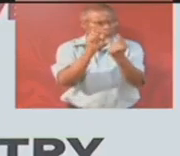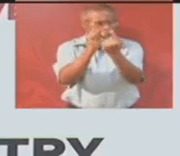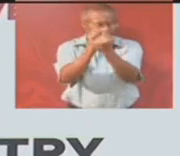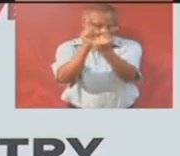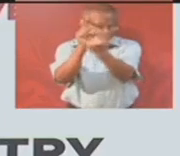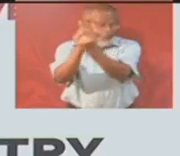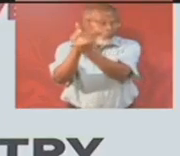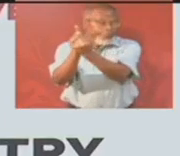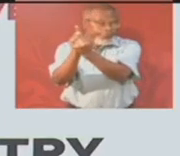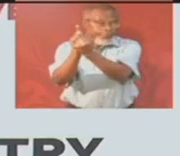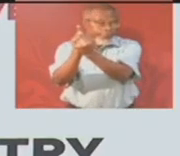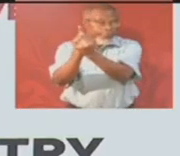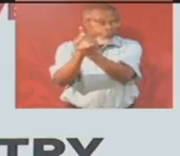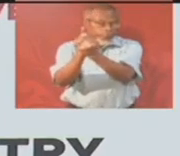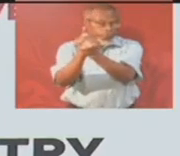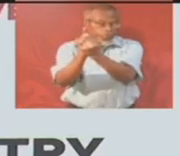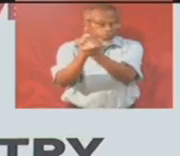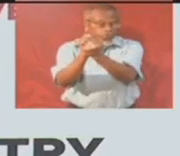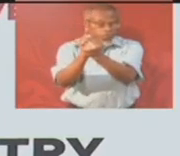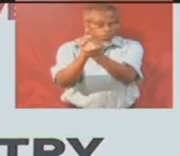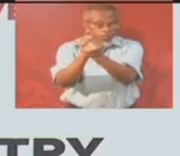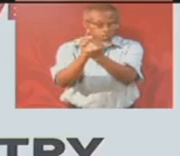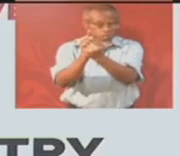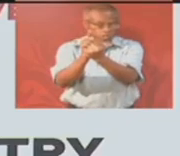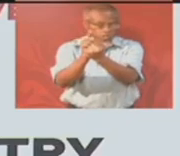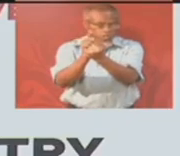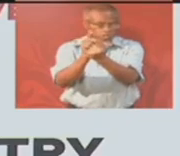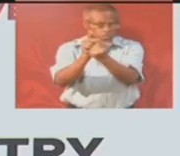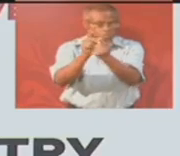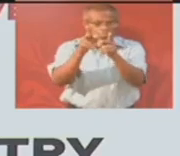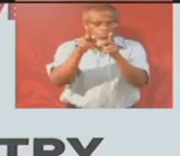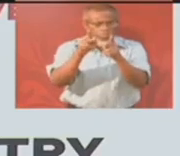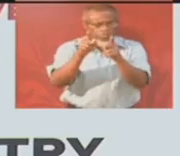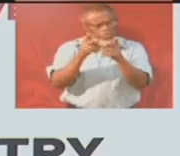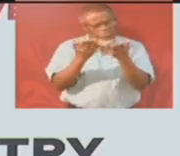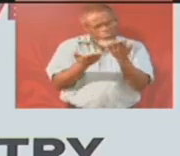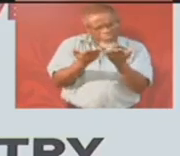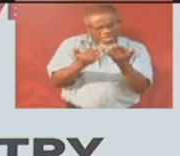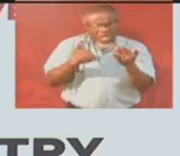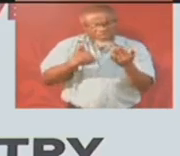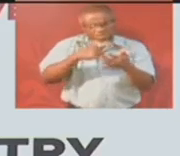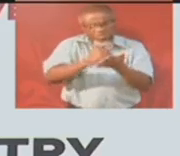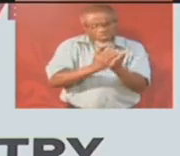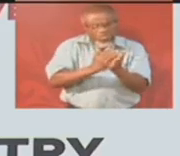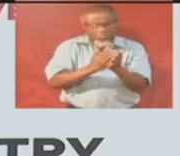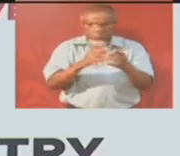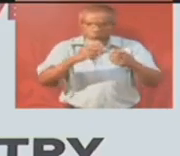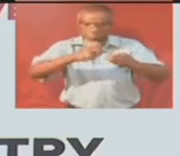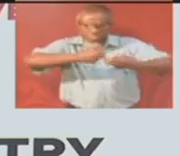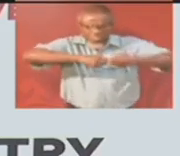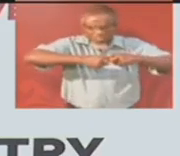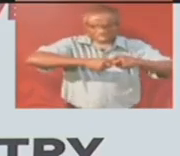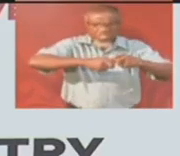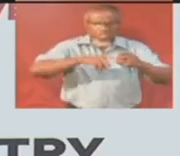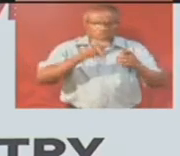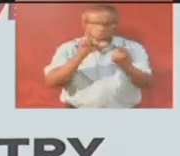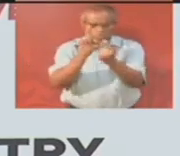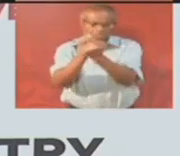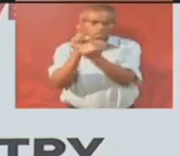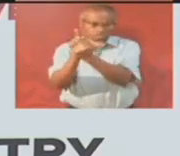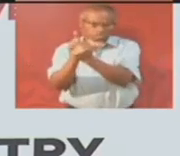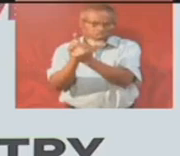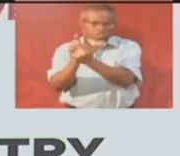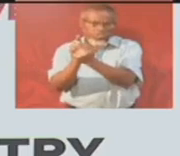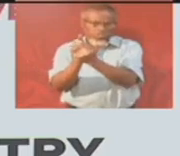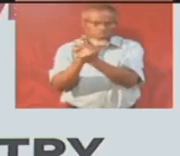auspices of the RHAs. On the question of further adjustments, as I indicated several times, further adjustments